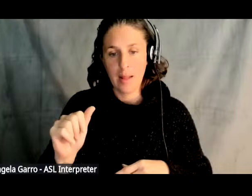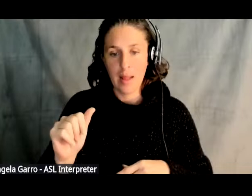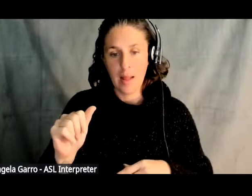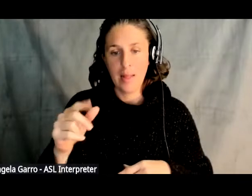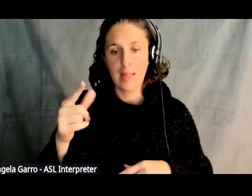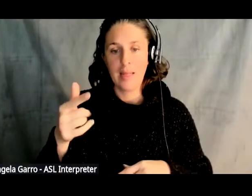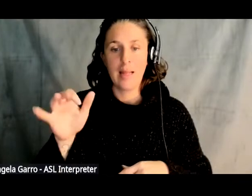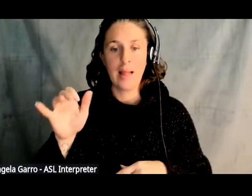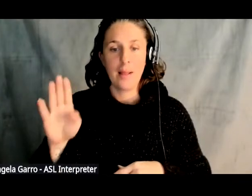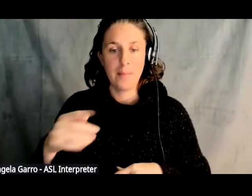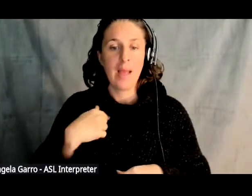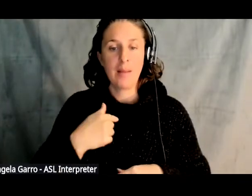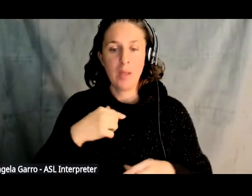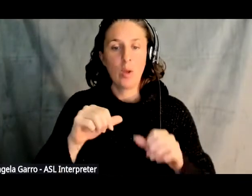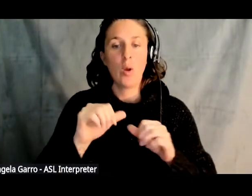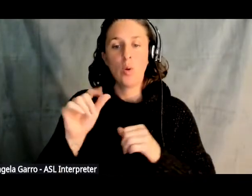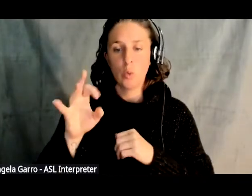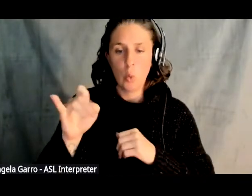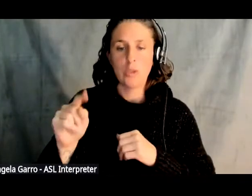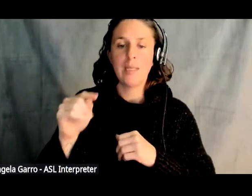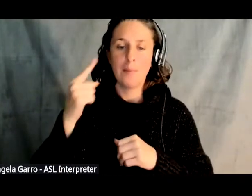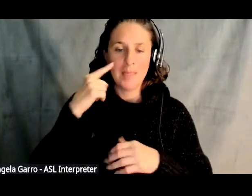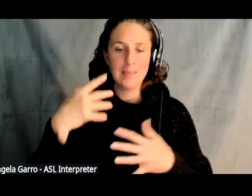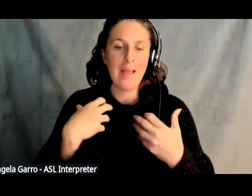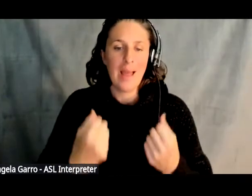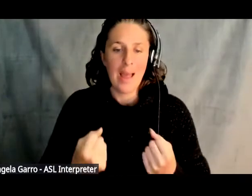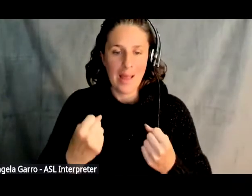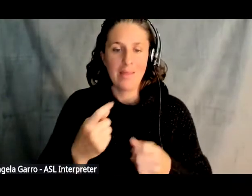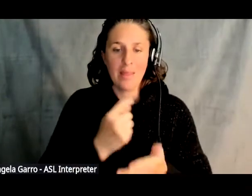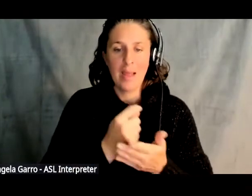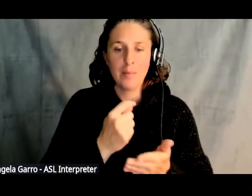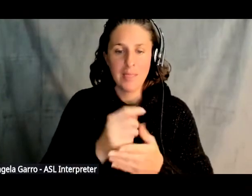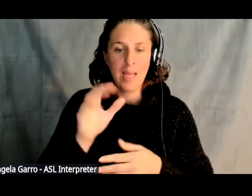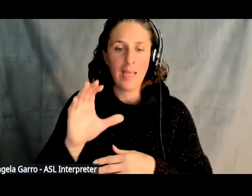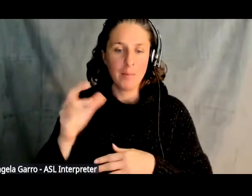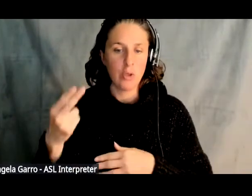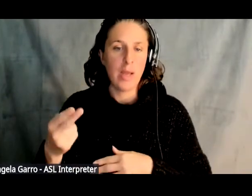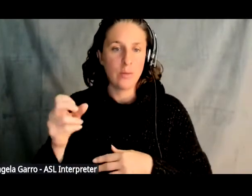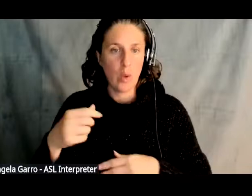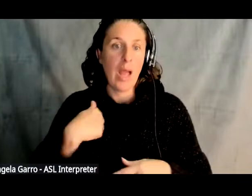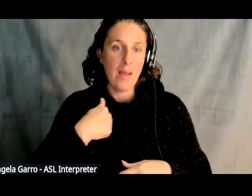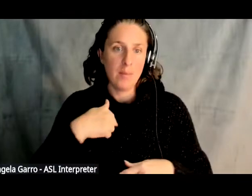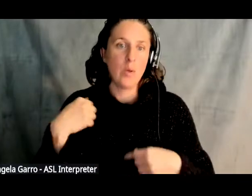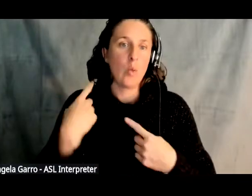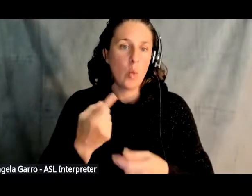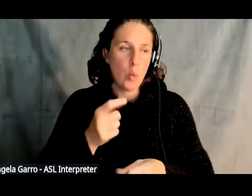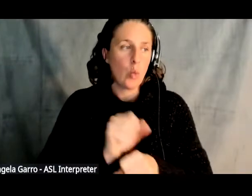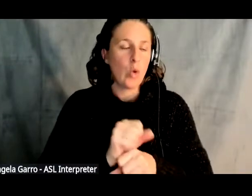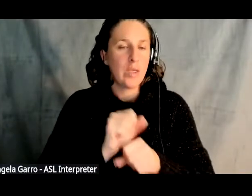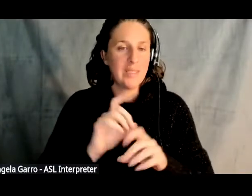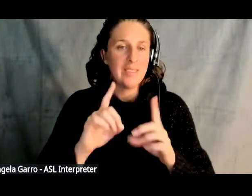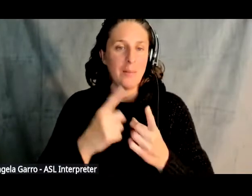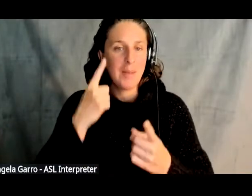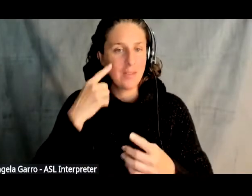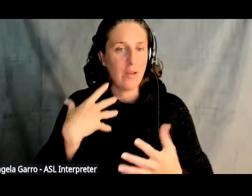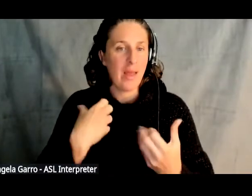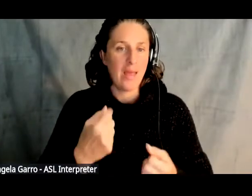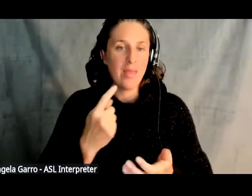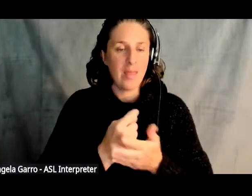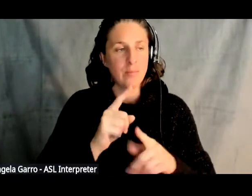health therapist at Cappuccino High School and have been working in our district in multiple roles as a mental health therapist for 5